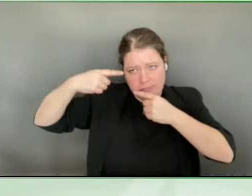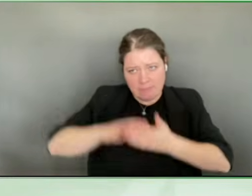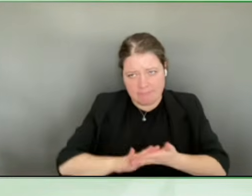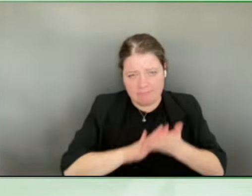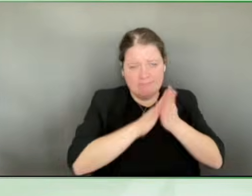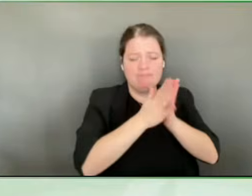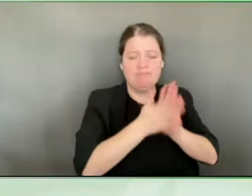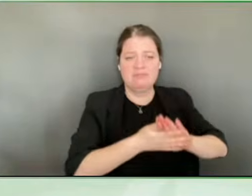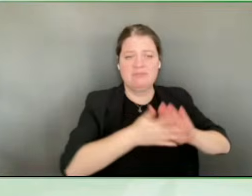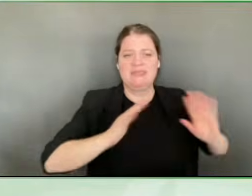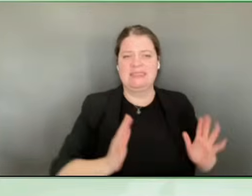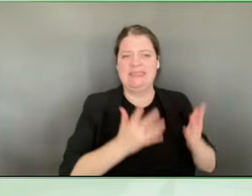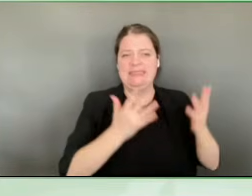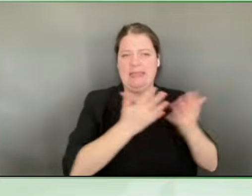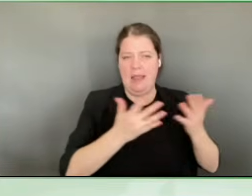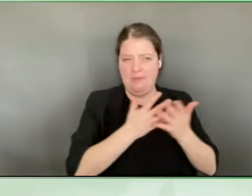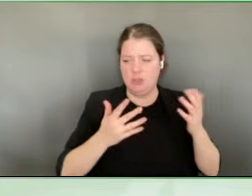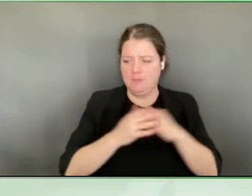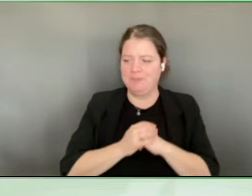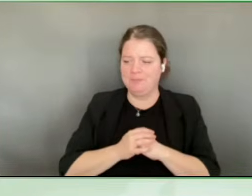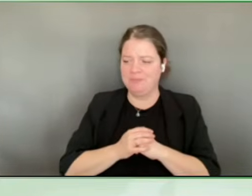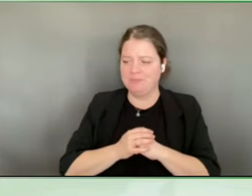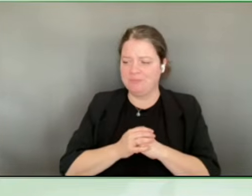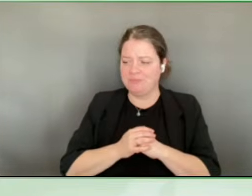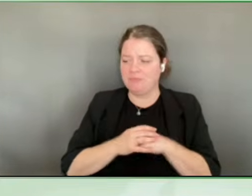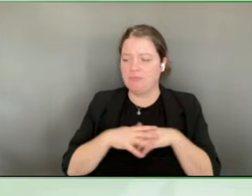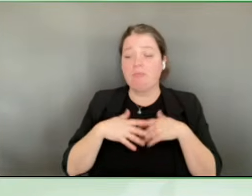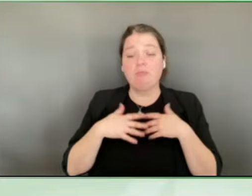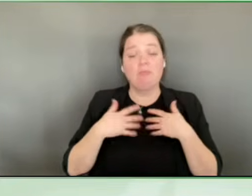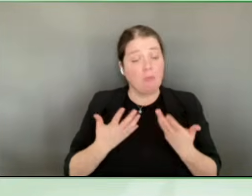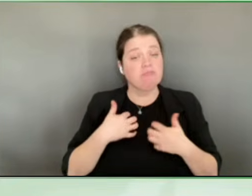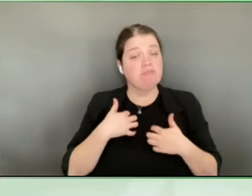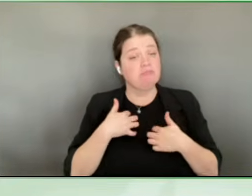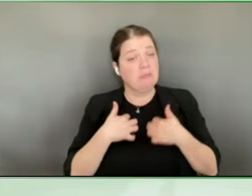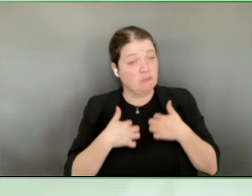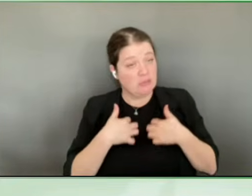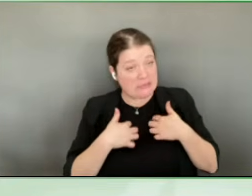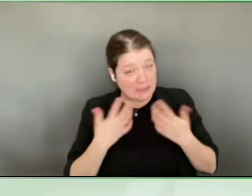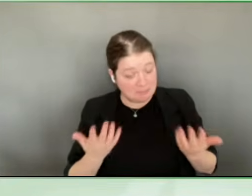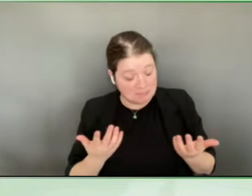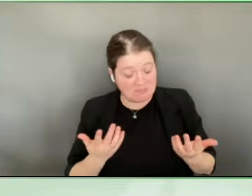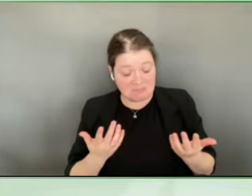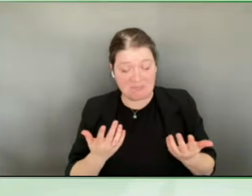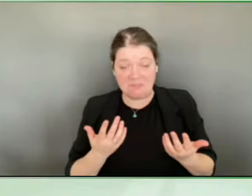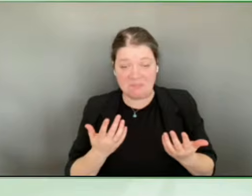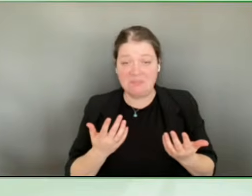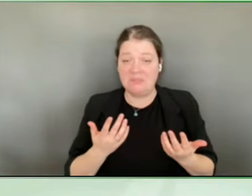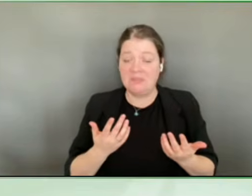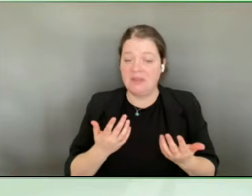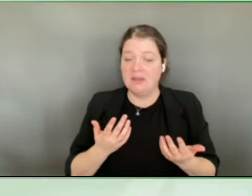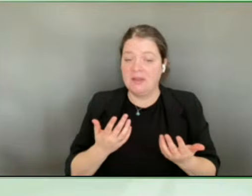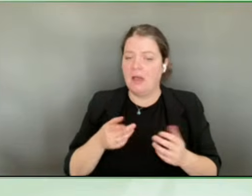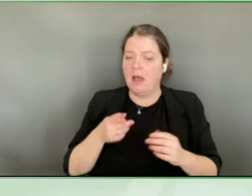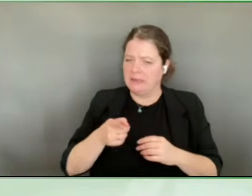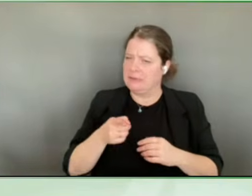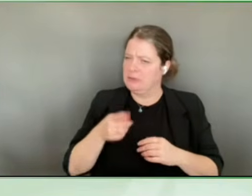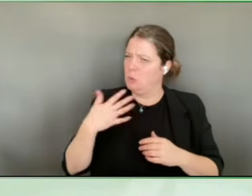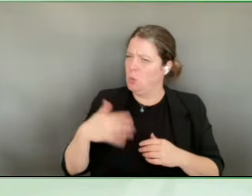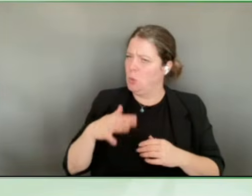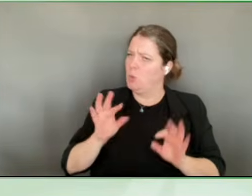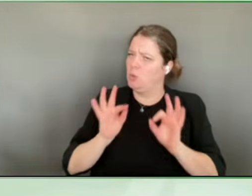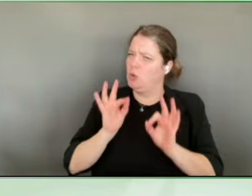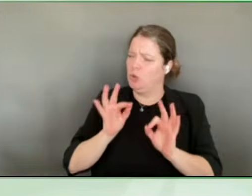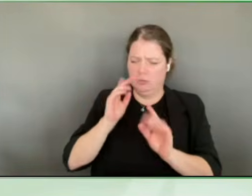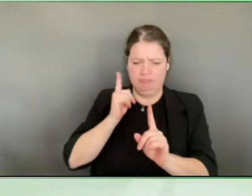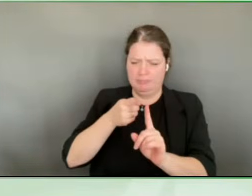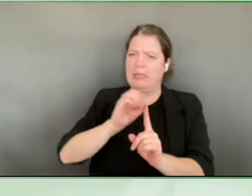easier language. That's interesting. I think also, and it's a very straightforward point to make, but there are always people who can